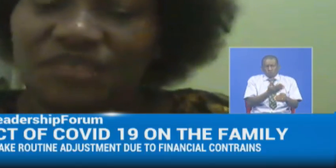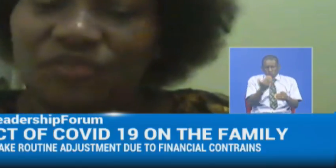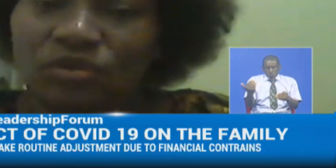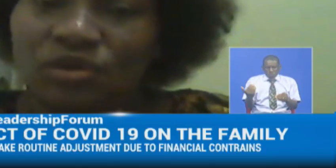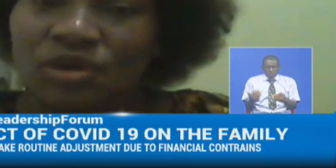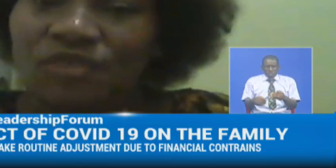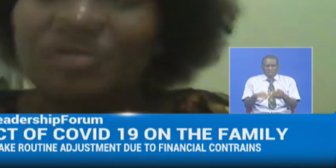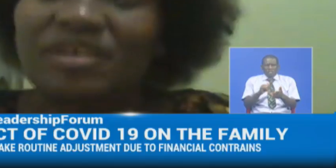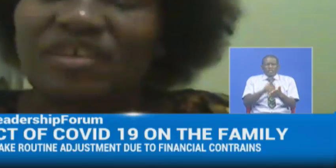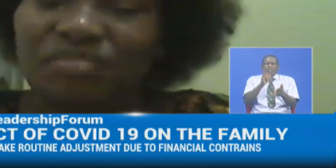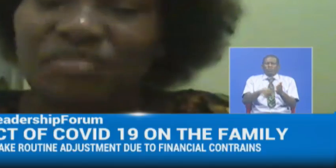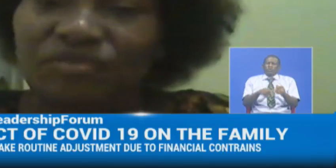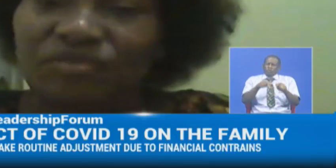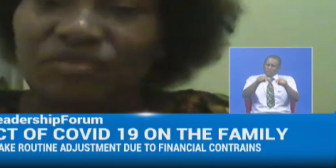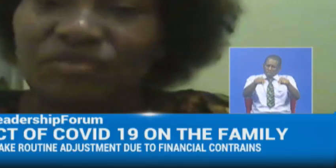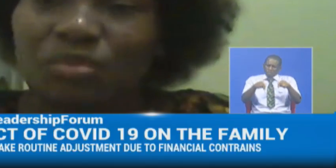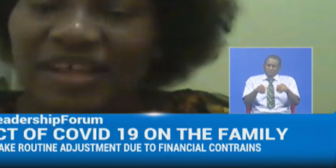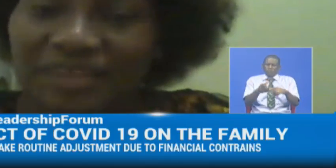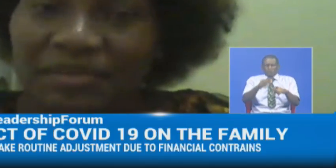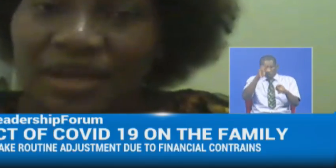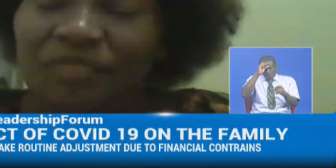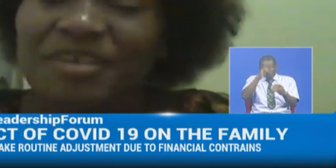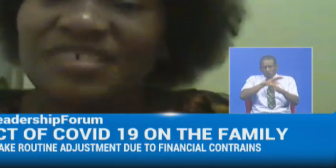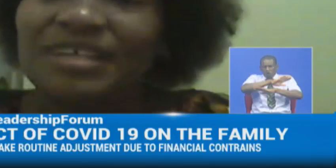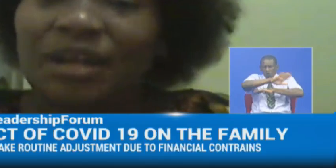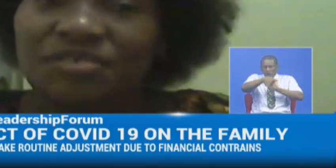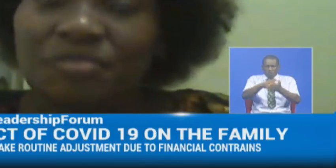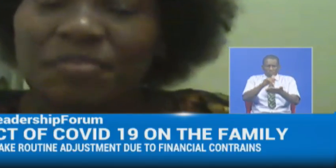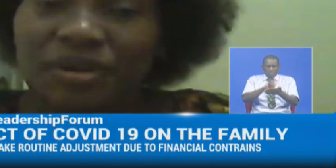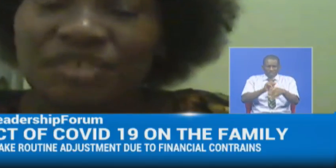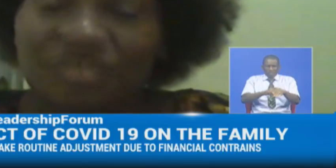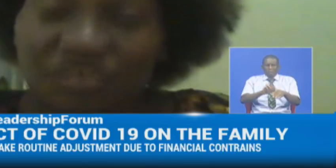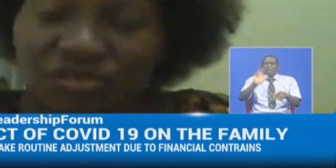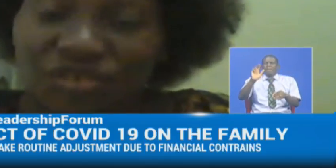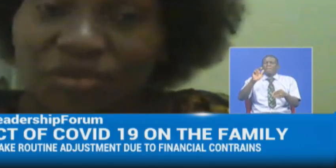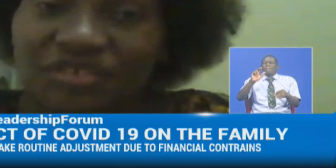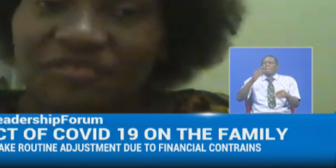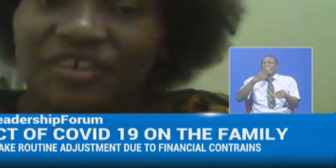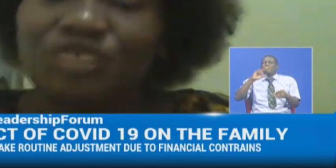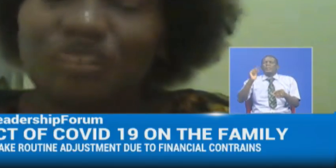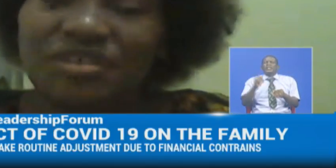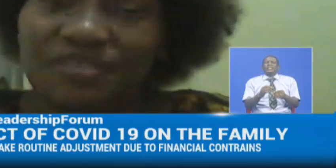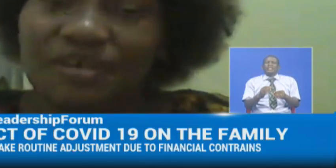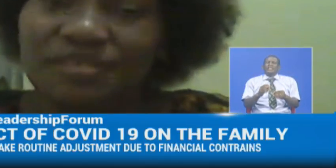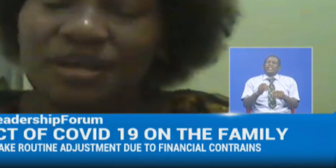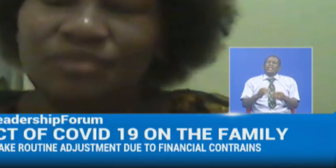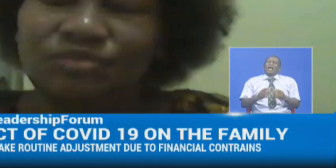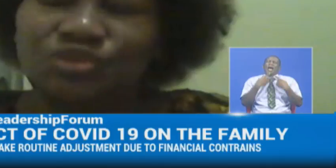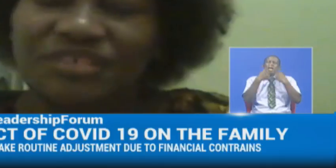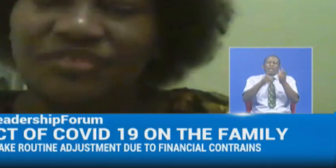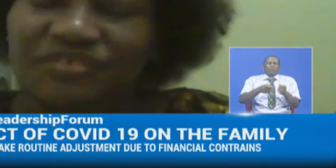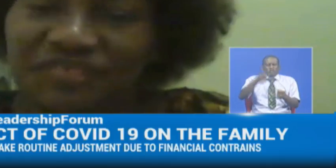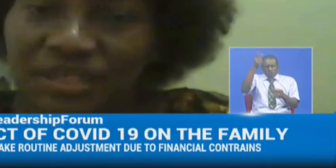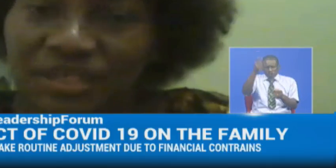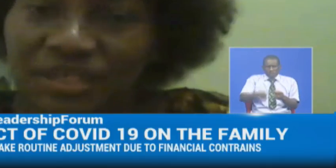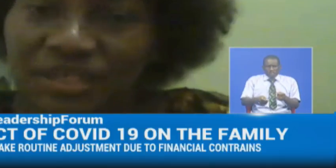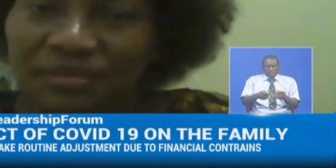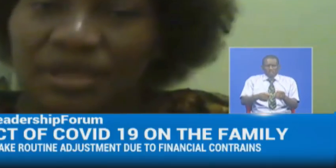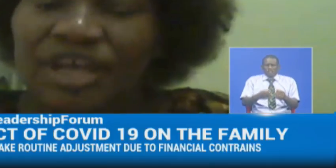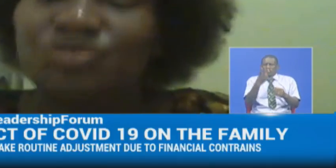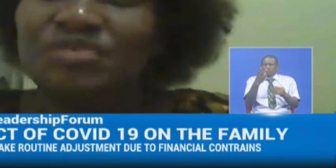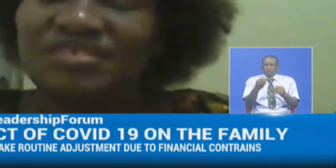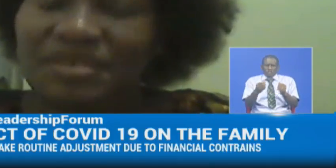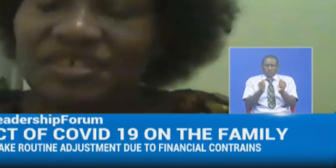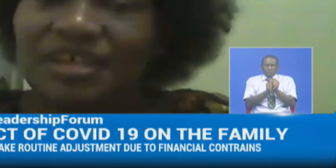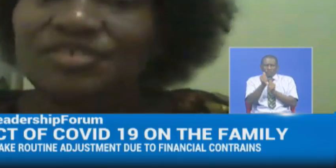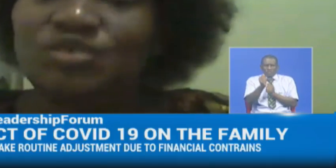have been seeking for from the government from all that time. The president announced a justice restoration fund in 2015. Thank you.